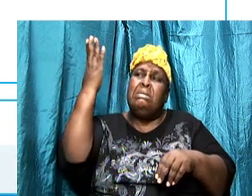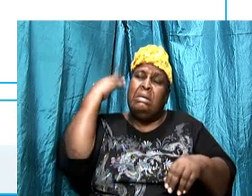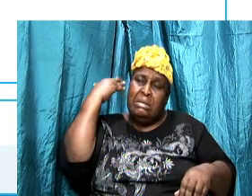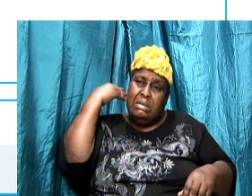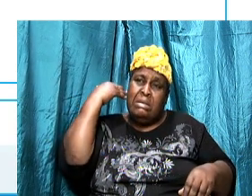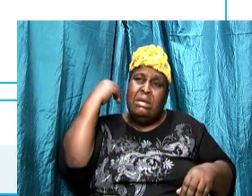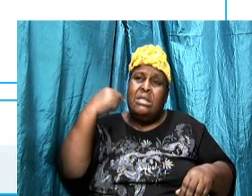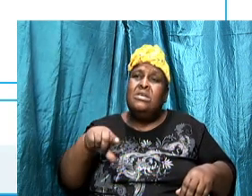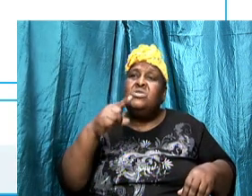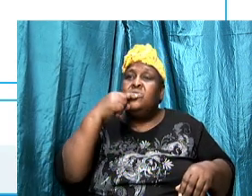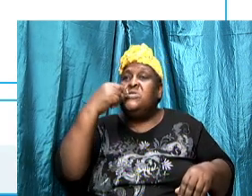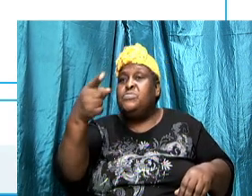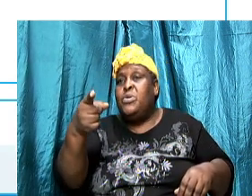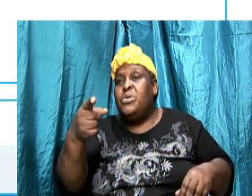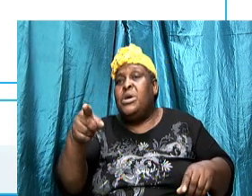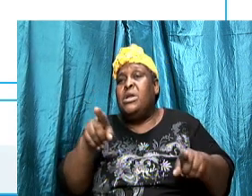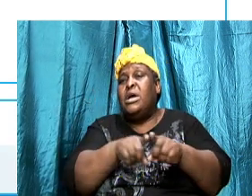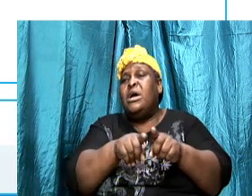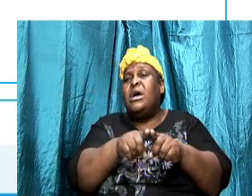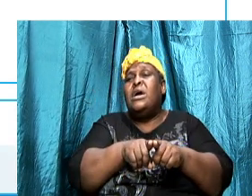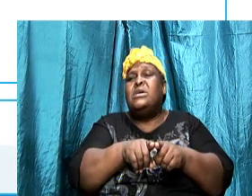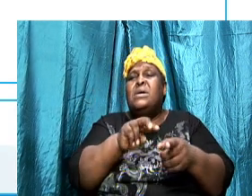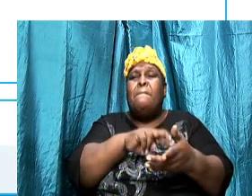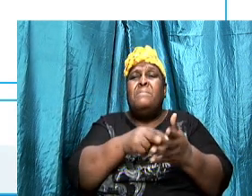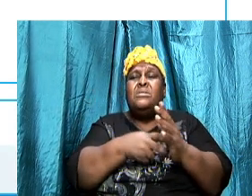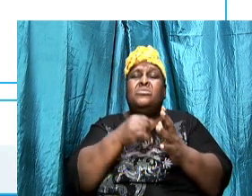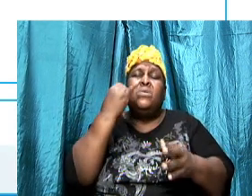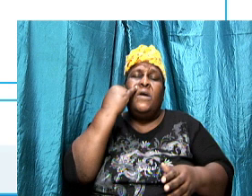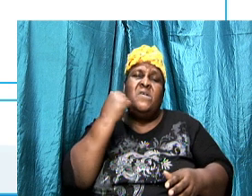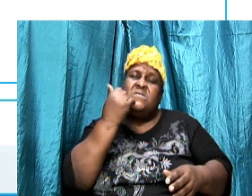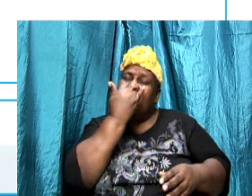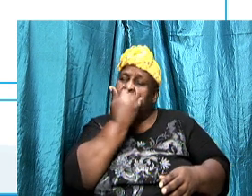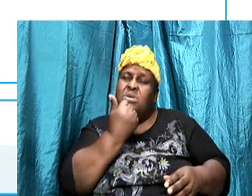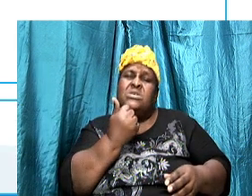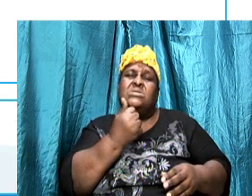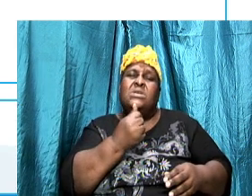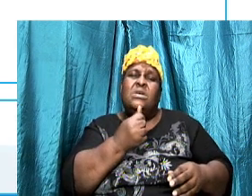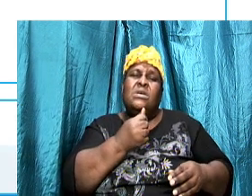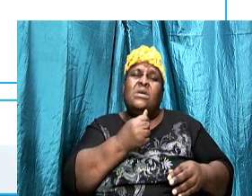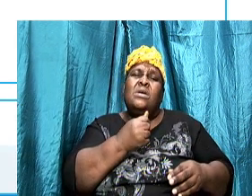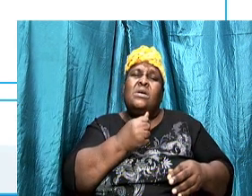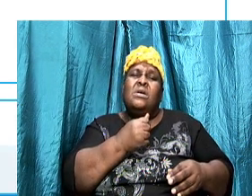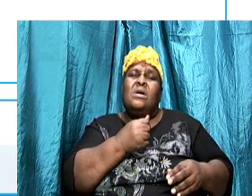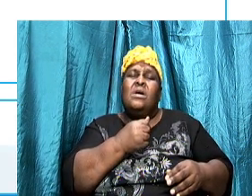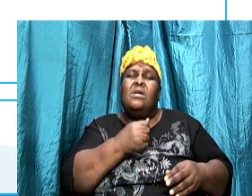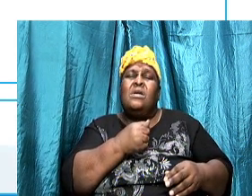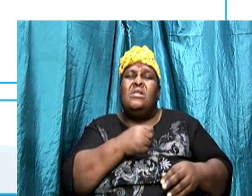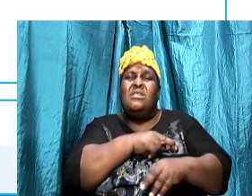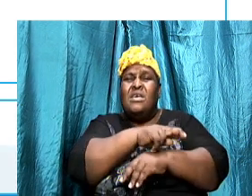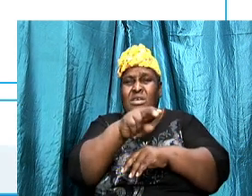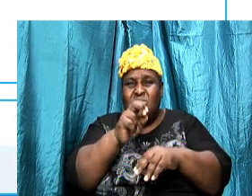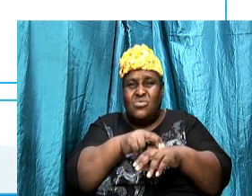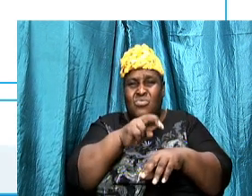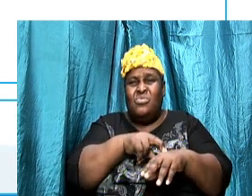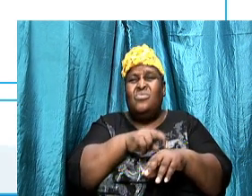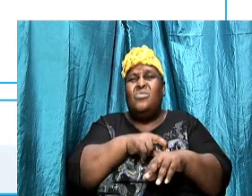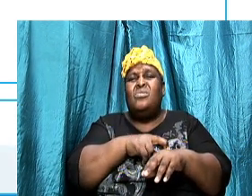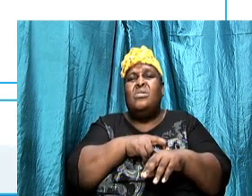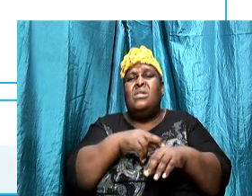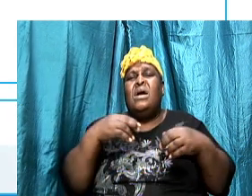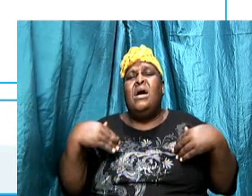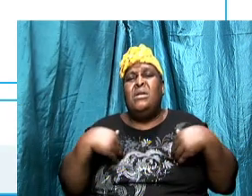this was spoken as it relates to Israel and as it relates to a physical oxen and a physical